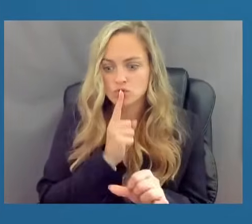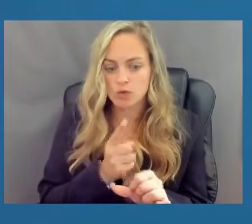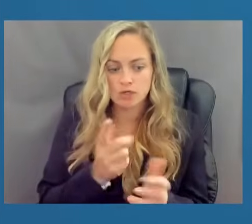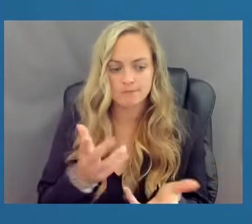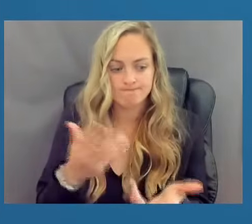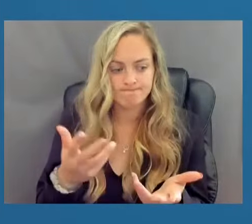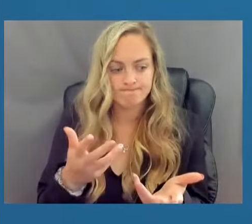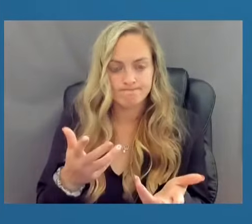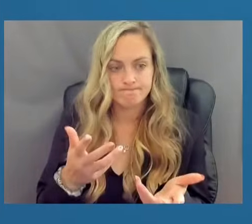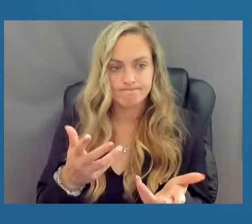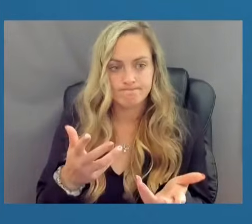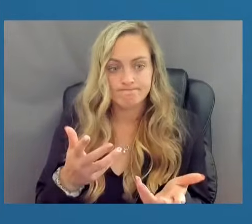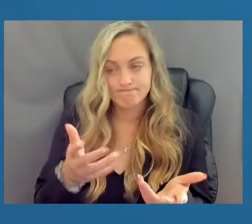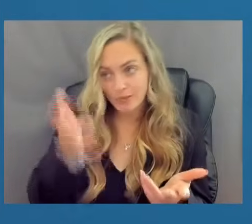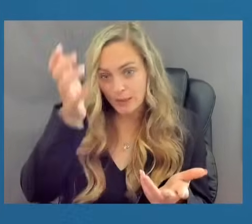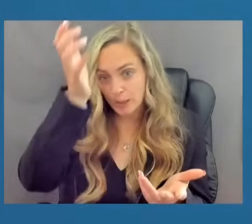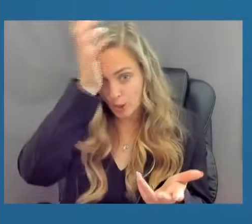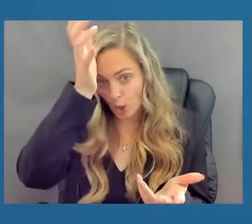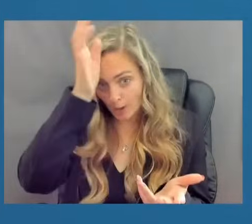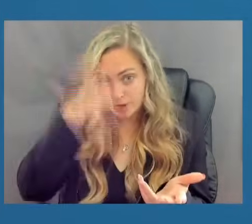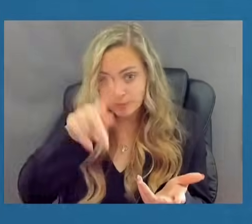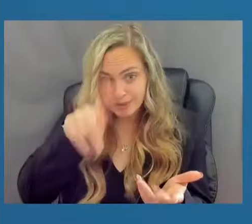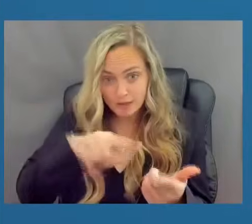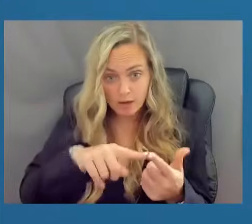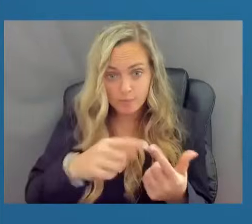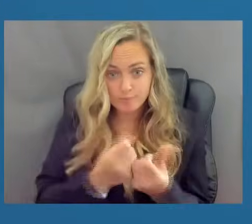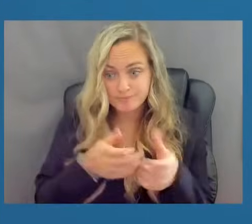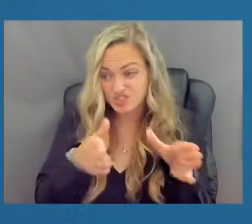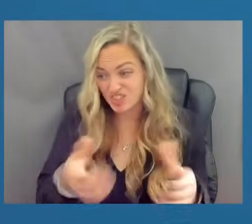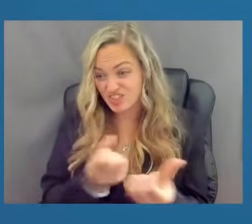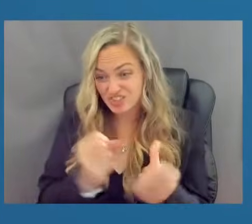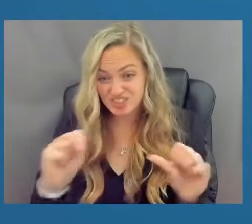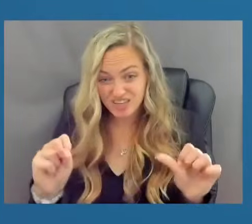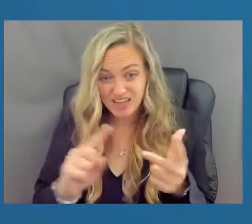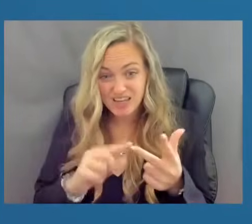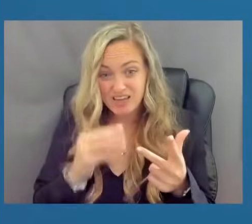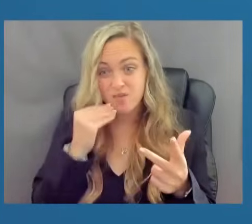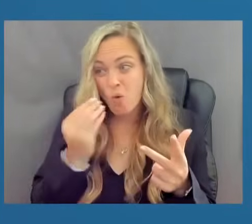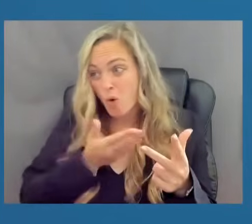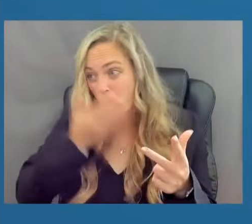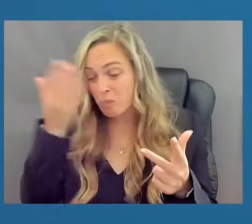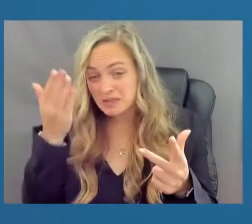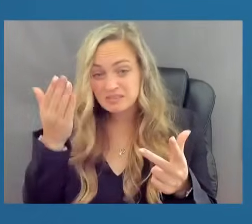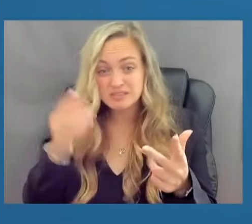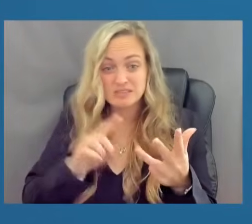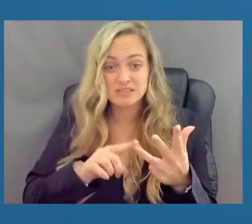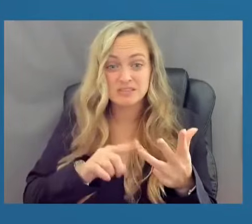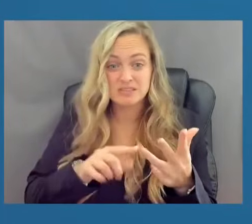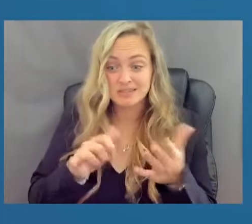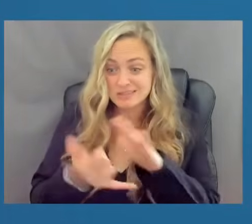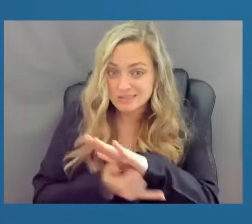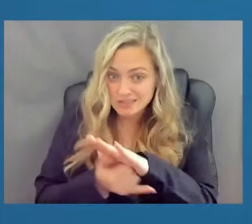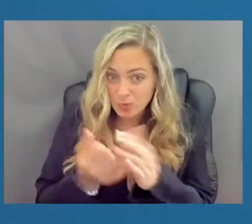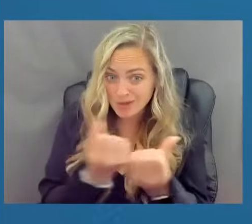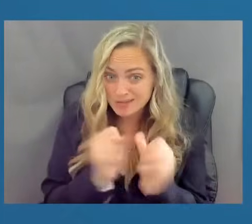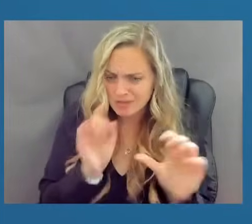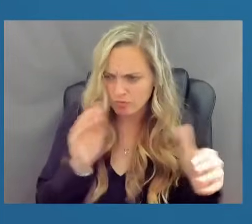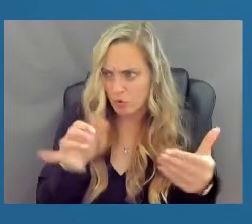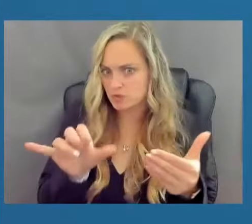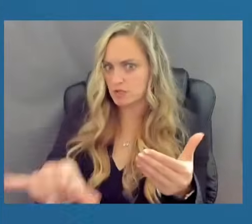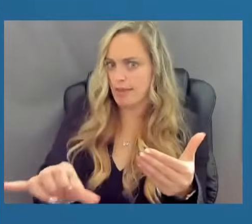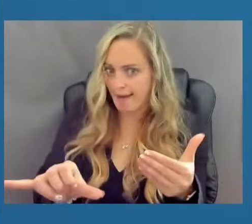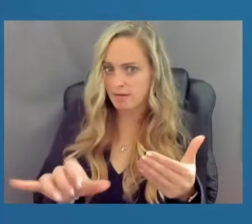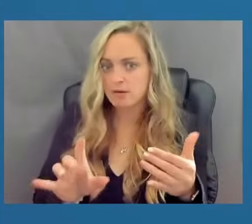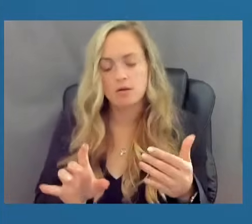the garbage gets picked up, the streets are safe, you deal with homelessness, you deal with subway safety, which I'm focused on intensely.